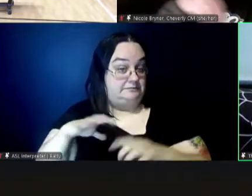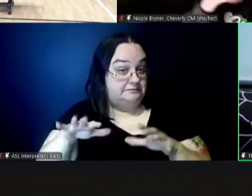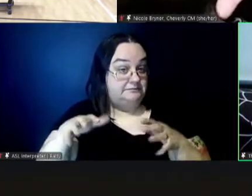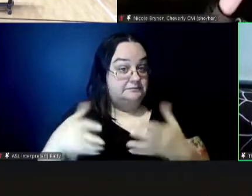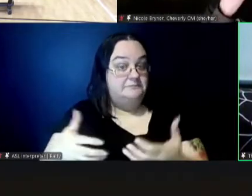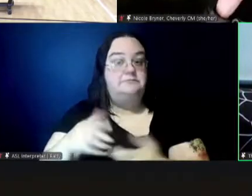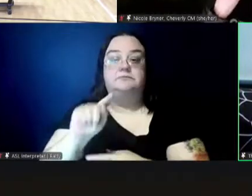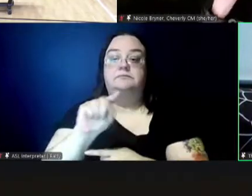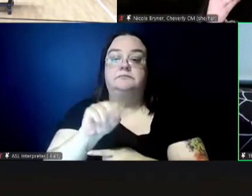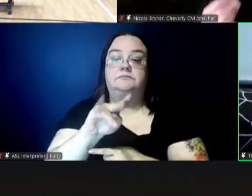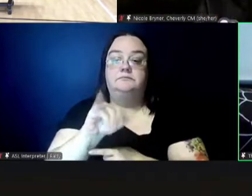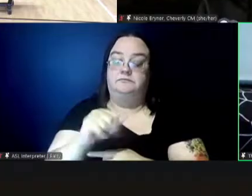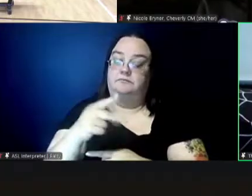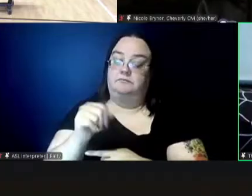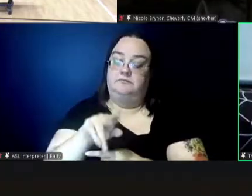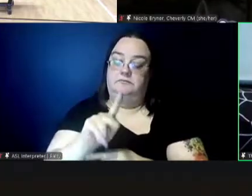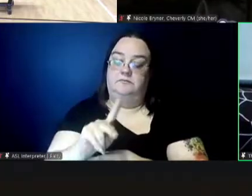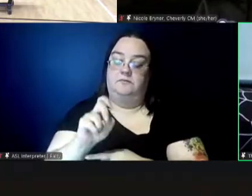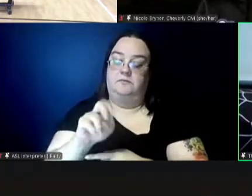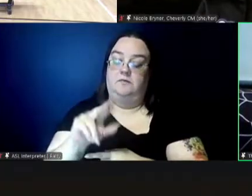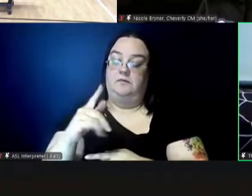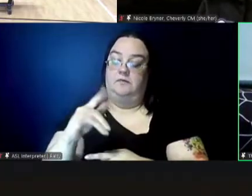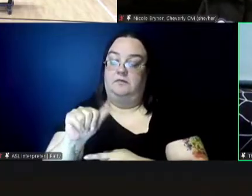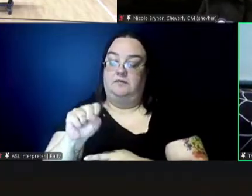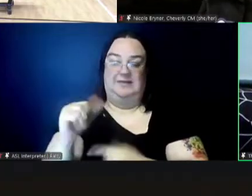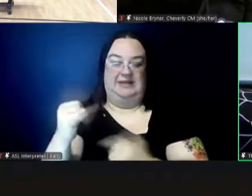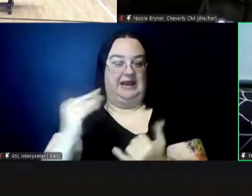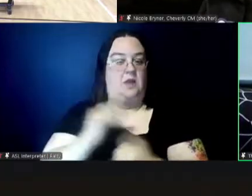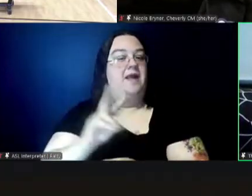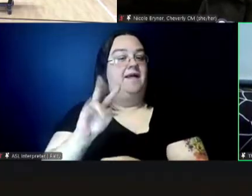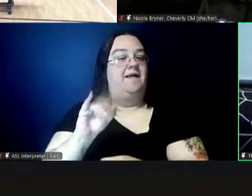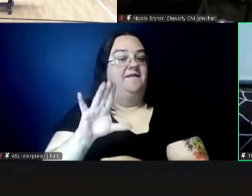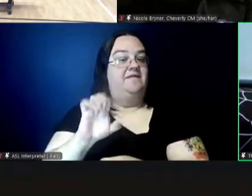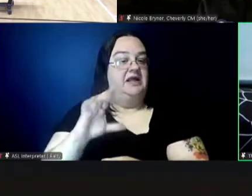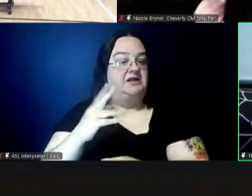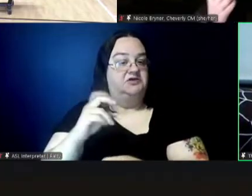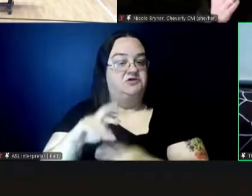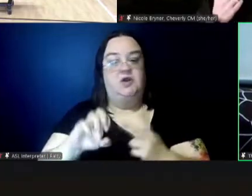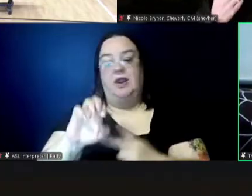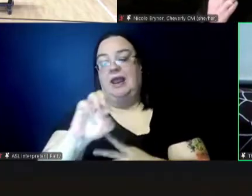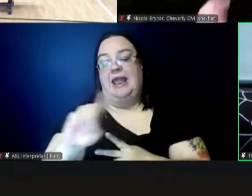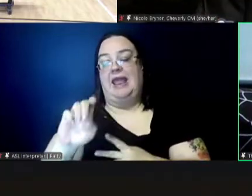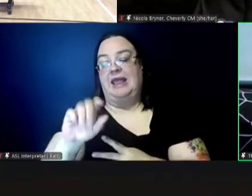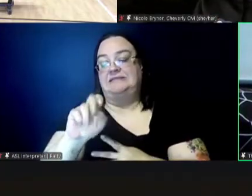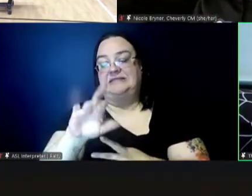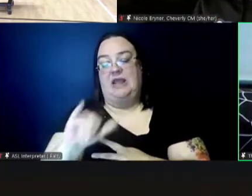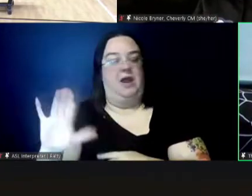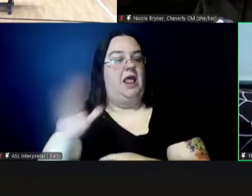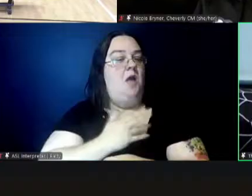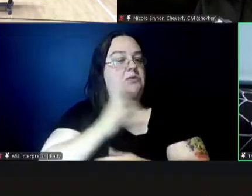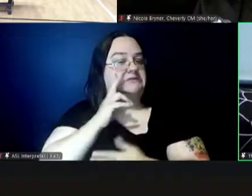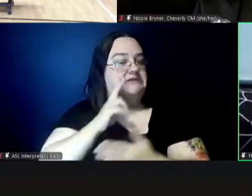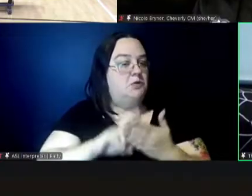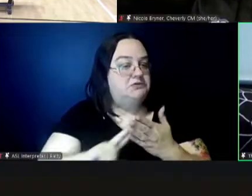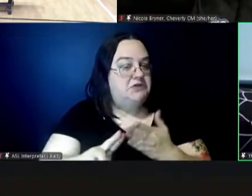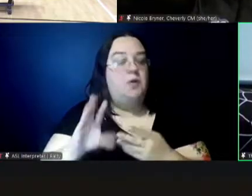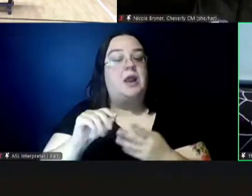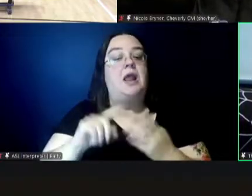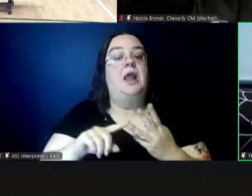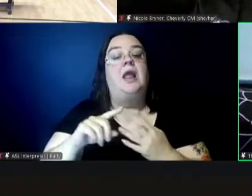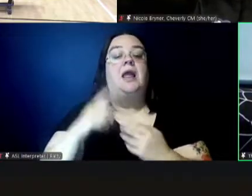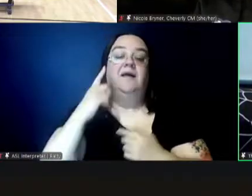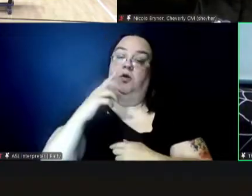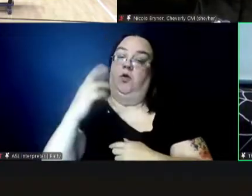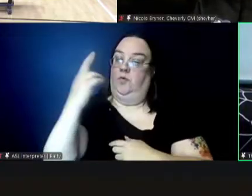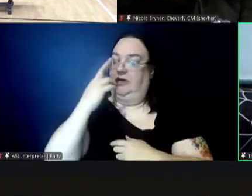Tanya Parker Gates is our vice chair. Ed Terry is our secretary, and for reasons that I